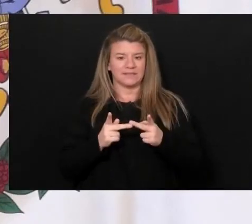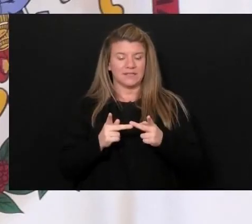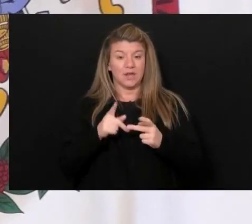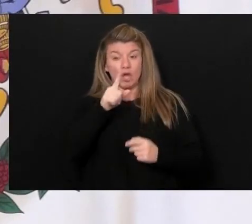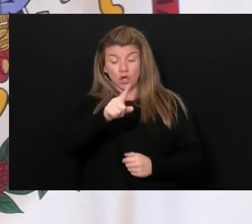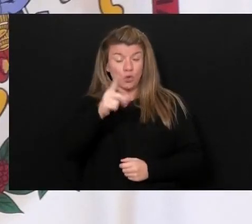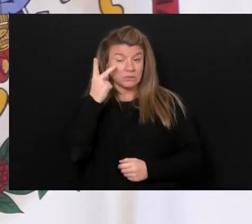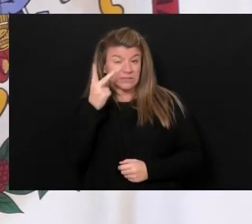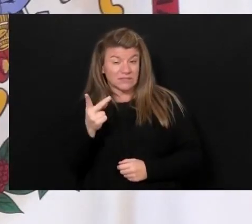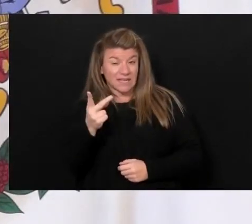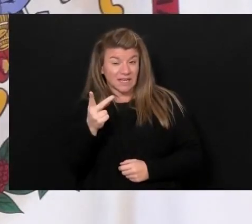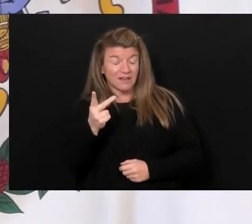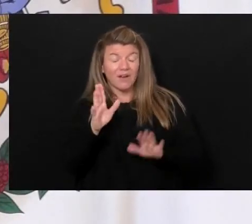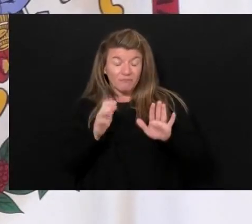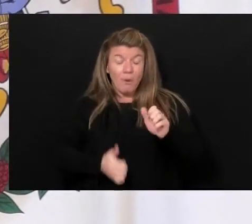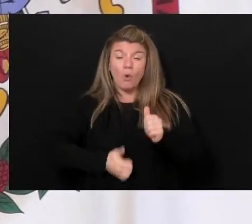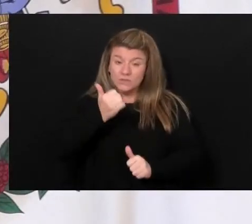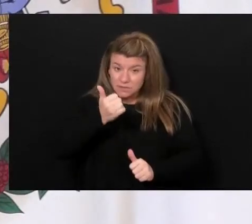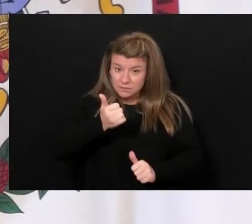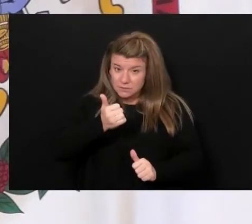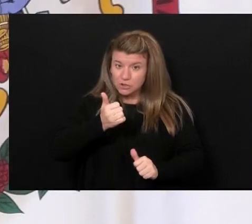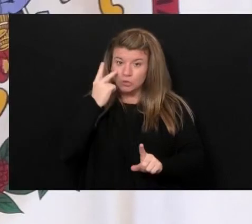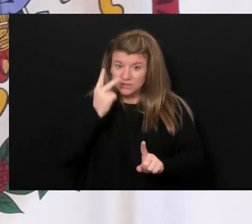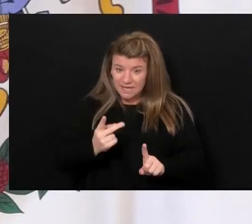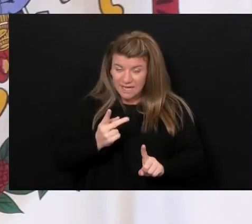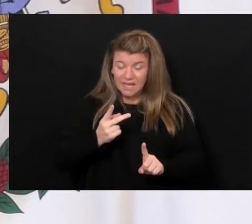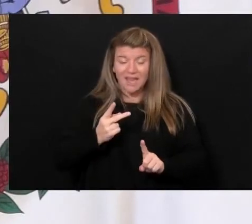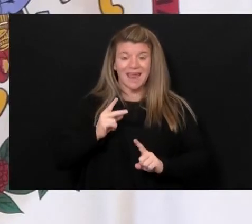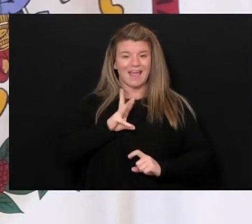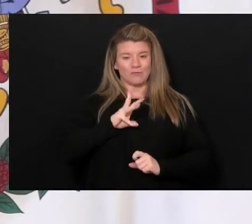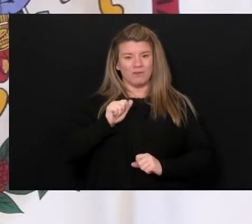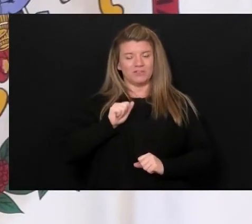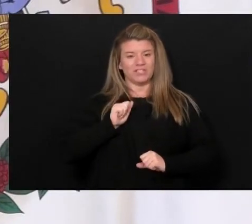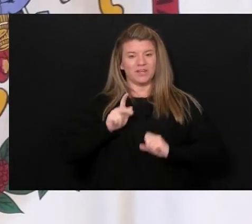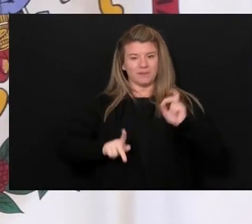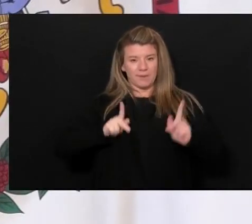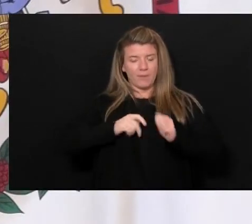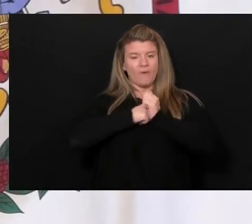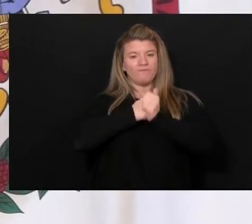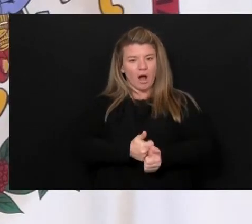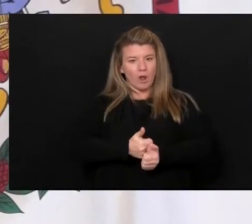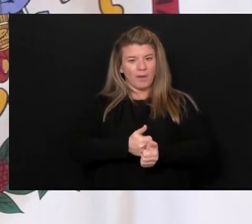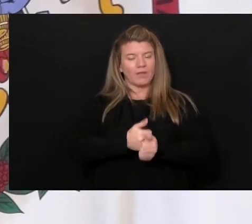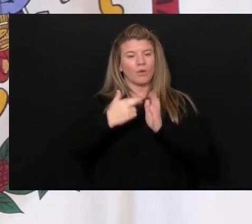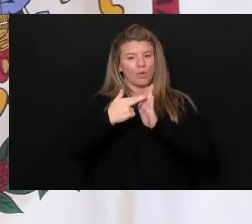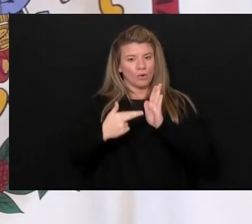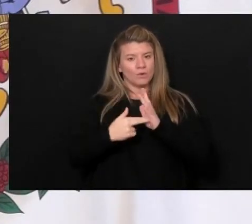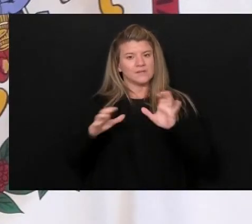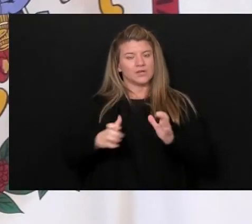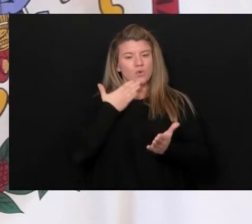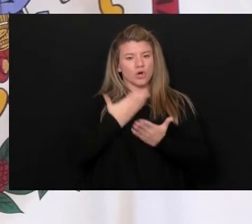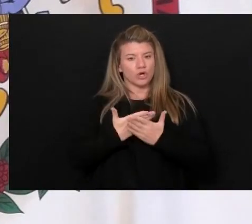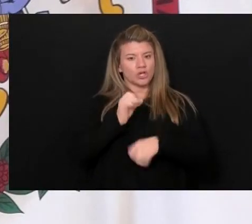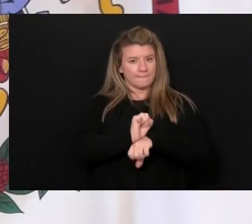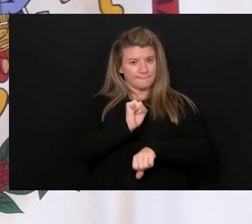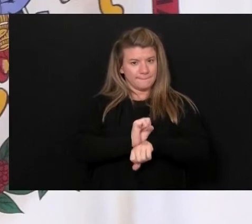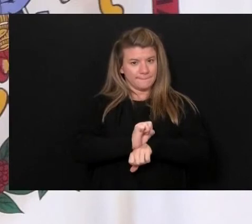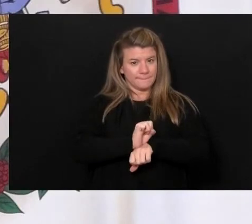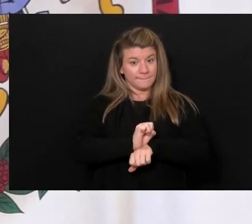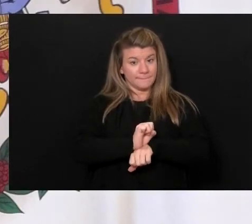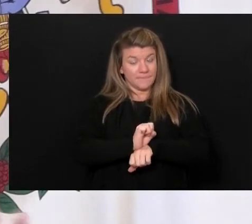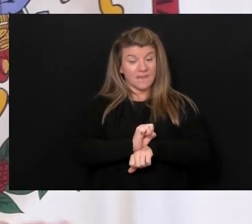what you'll see for the most part is West Virginians are doing a really good job. Now,